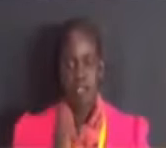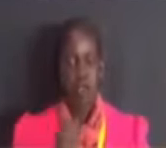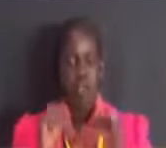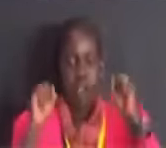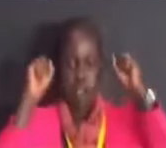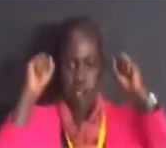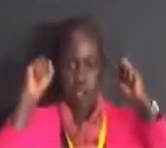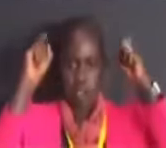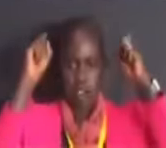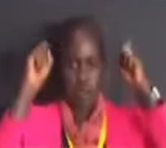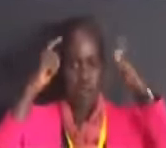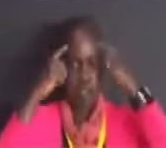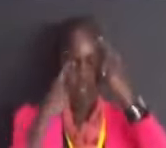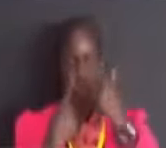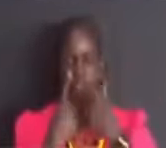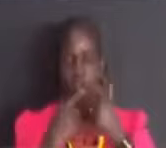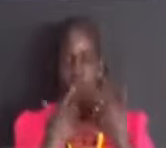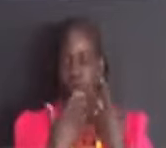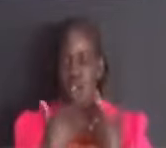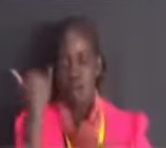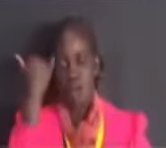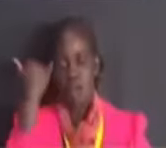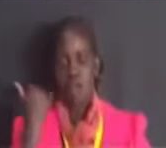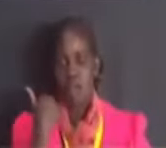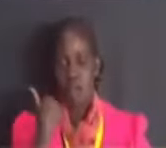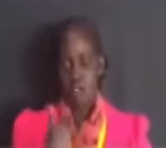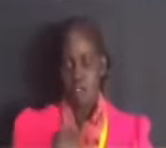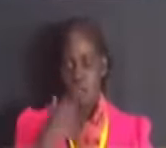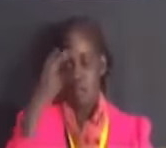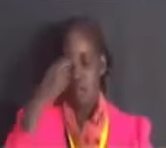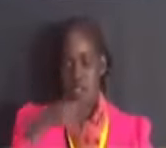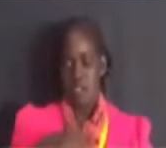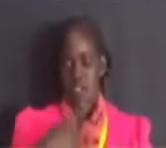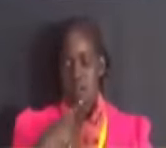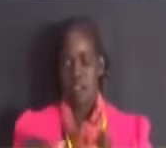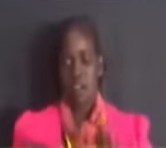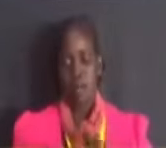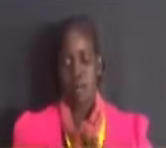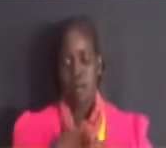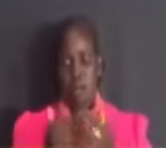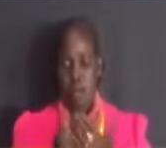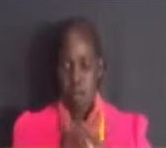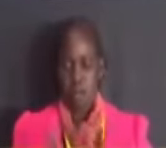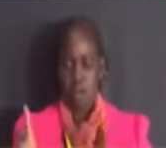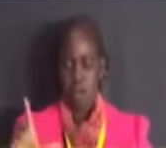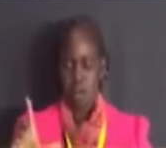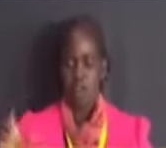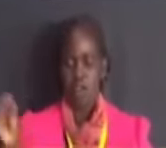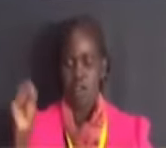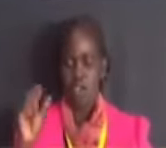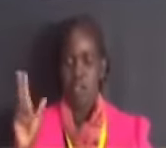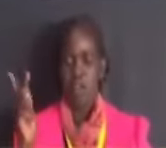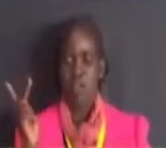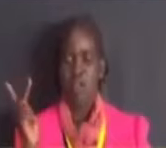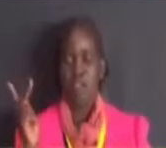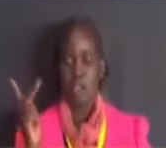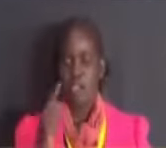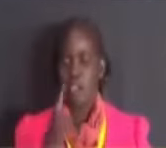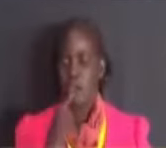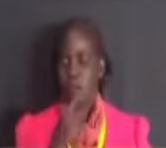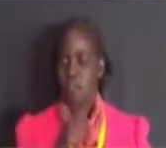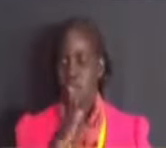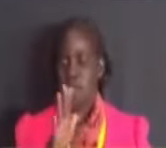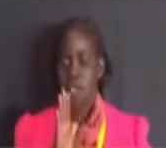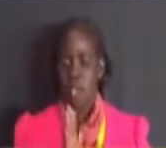maandamano, wakiongelea mambo judiciary. Mimi nikisimama hapa, I am a member of the Law Society of Kenya. I want to